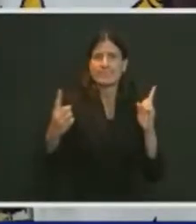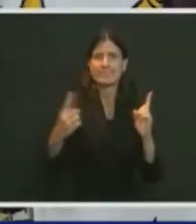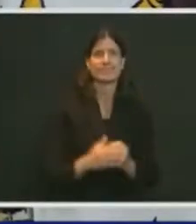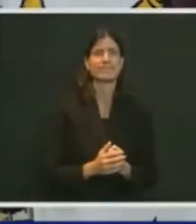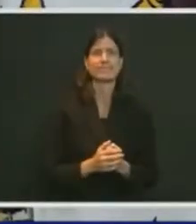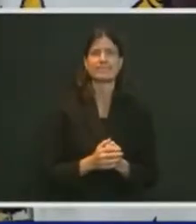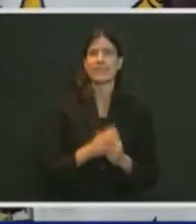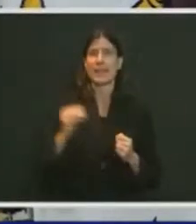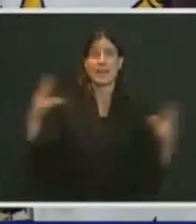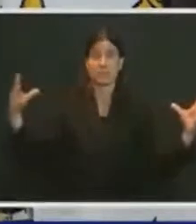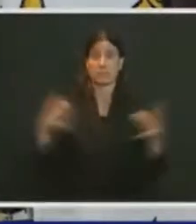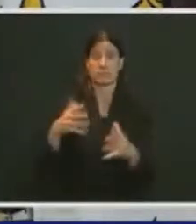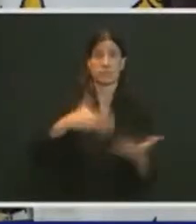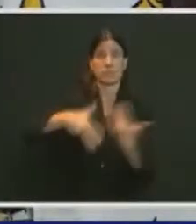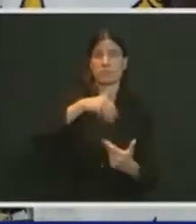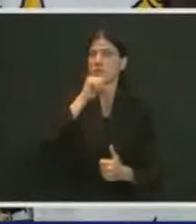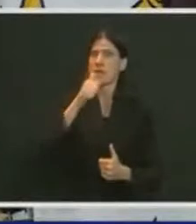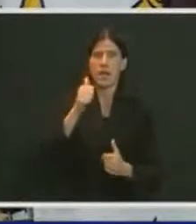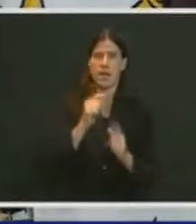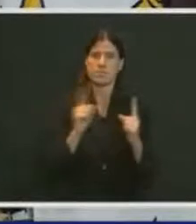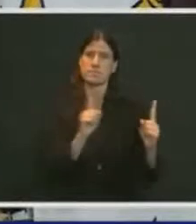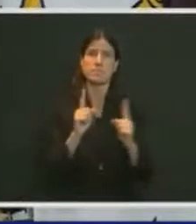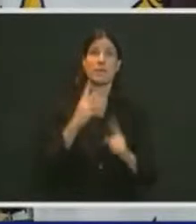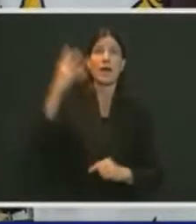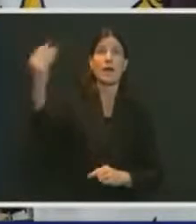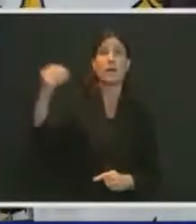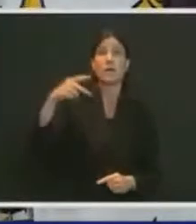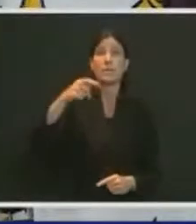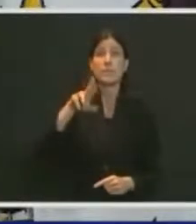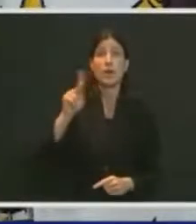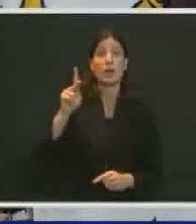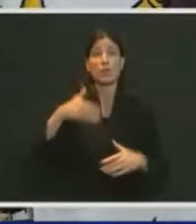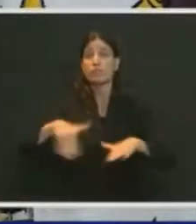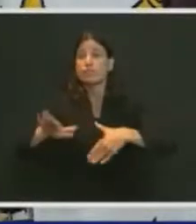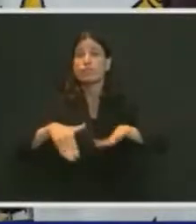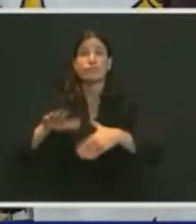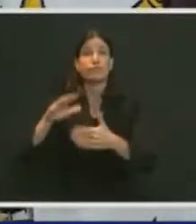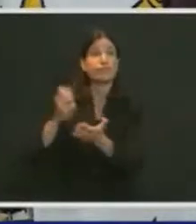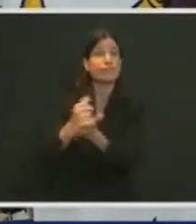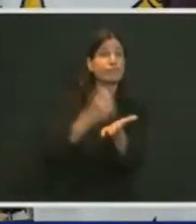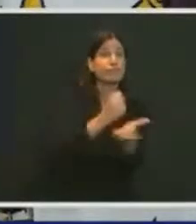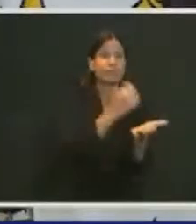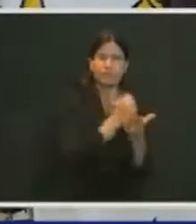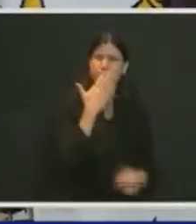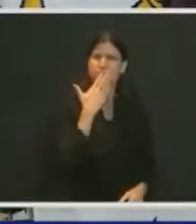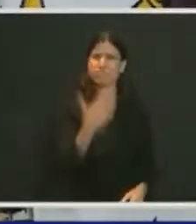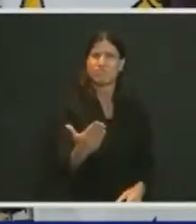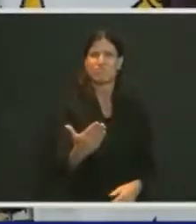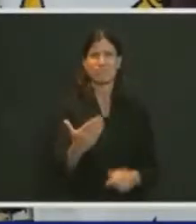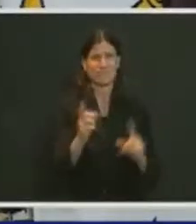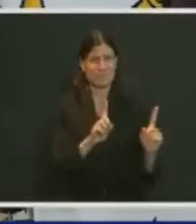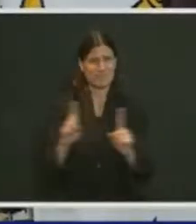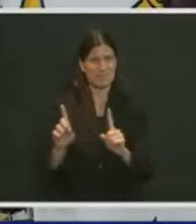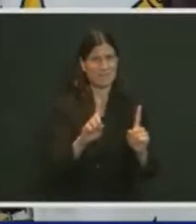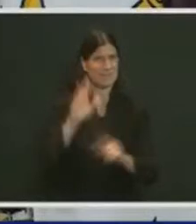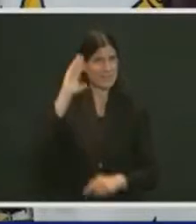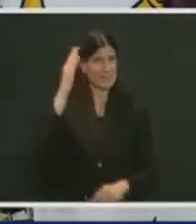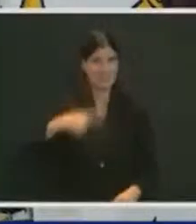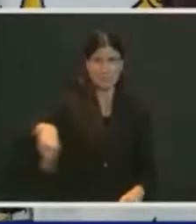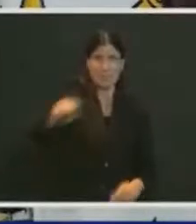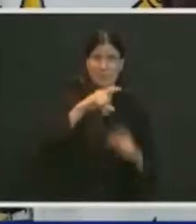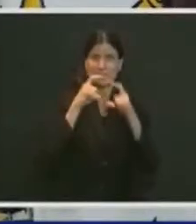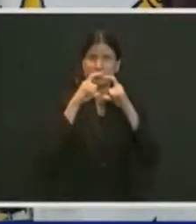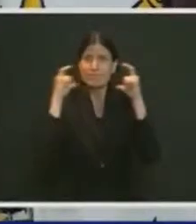in parks or family gatherings as far as we can tell. People are wearing their masks,